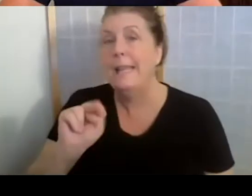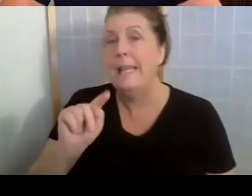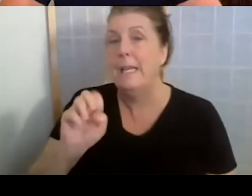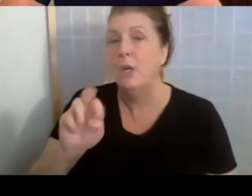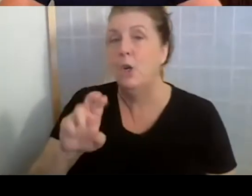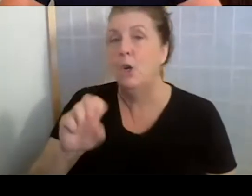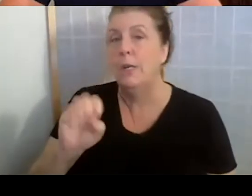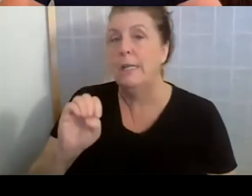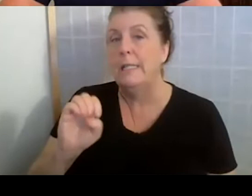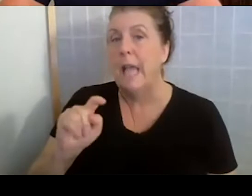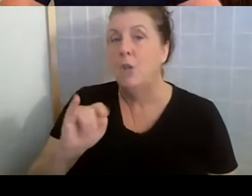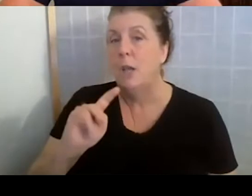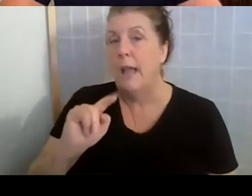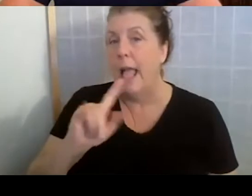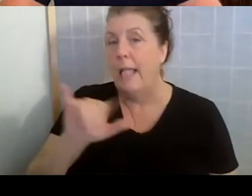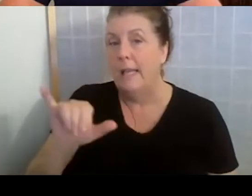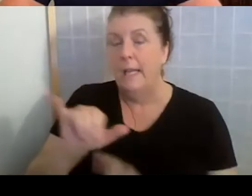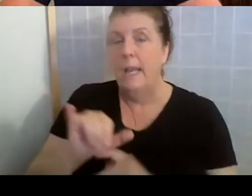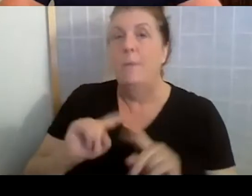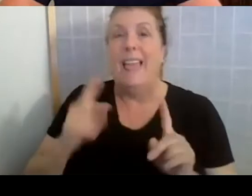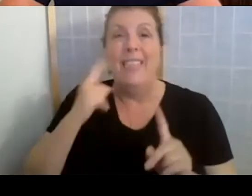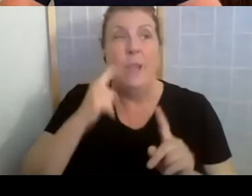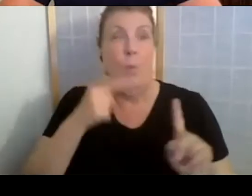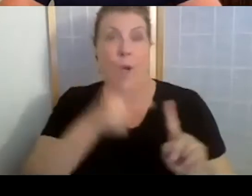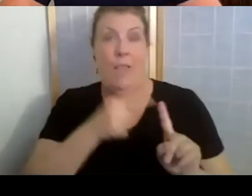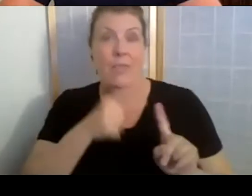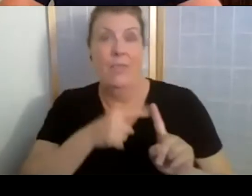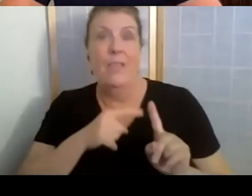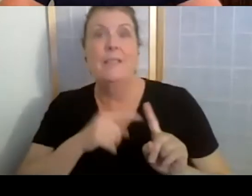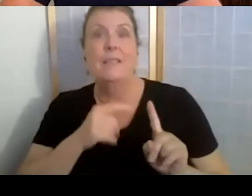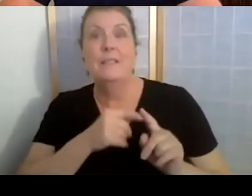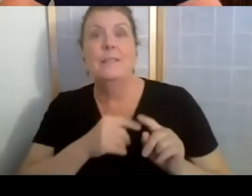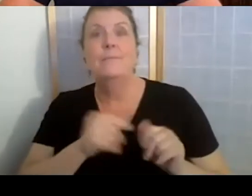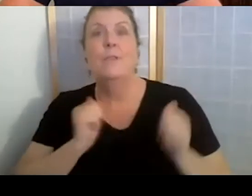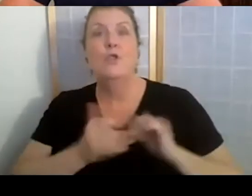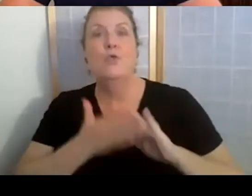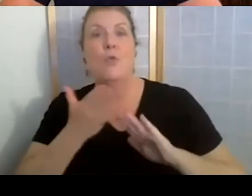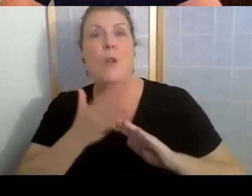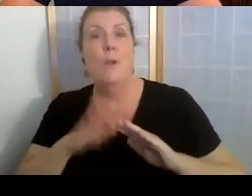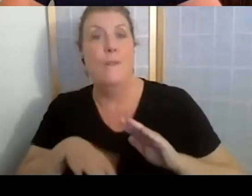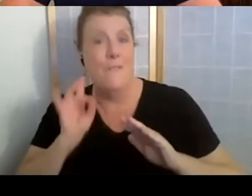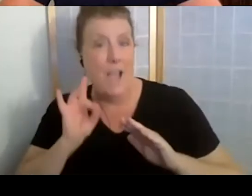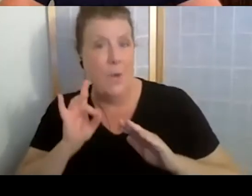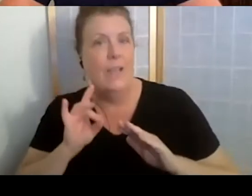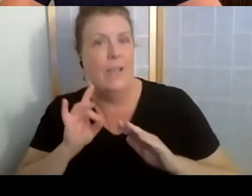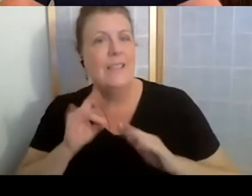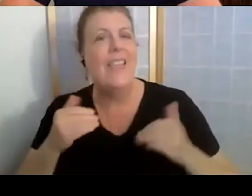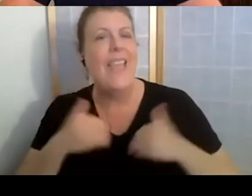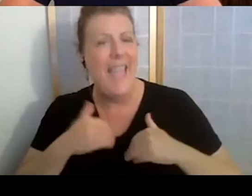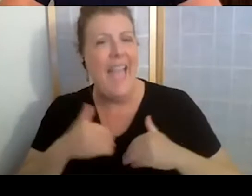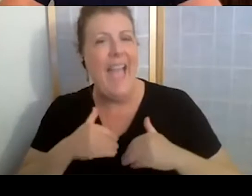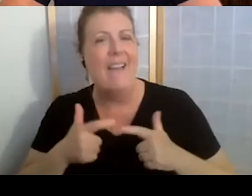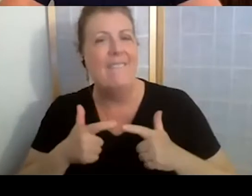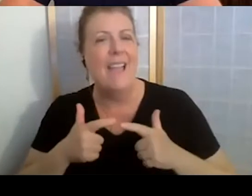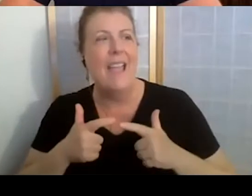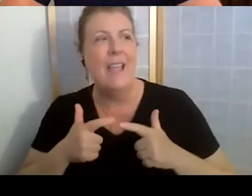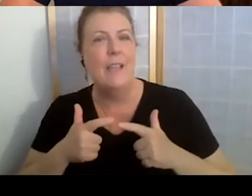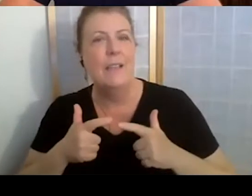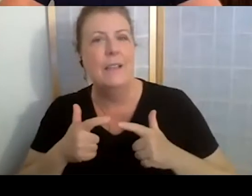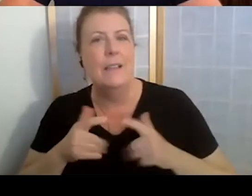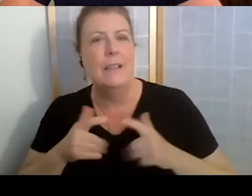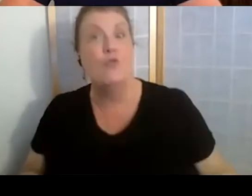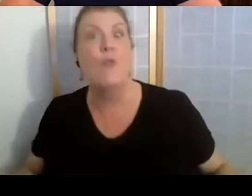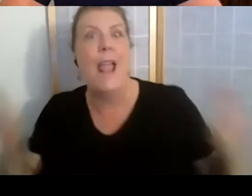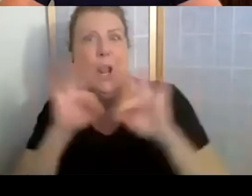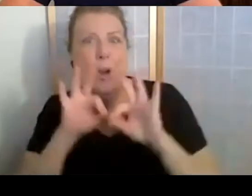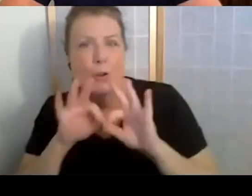I think that what Davi saw is that there is a greater story underneath the original story, and